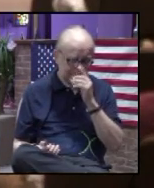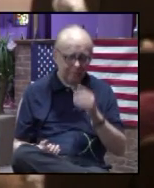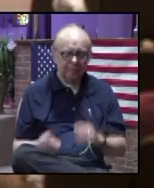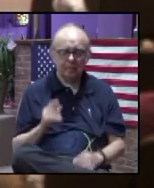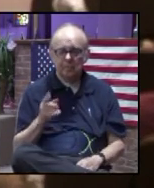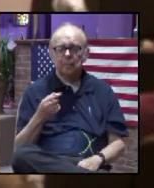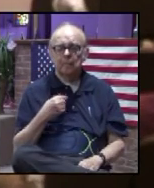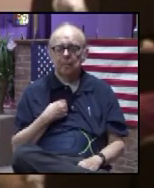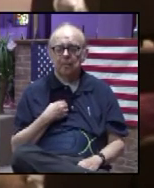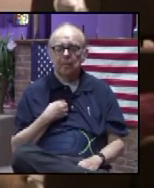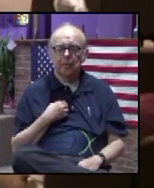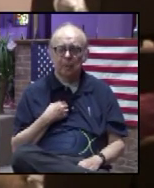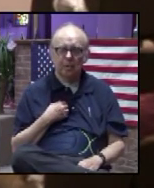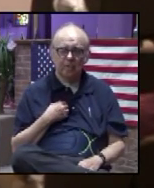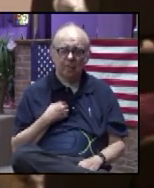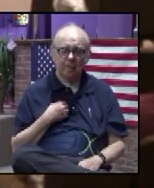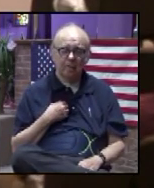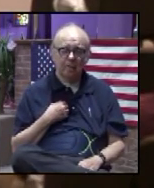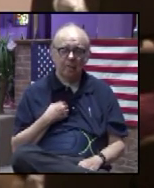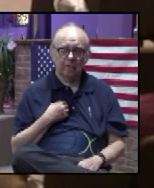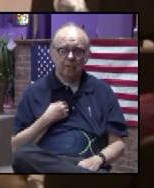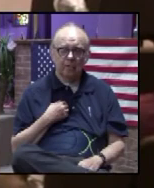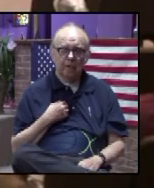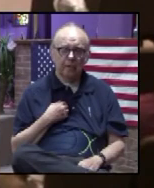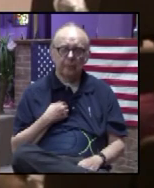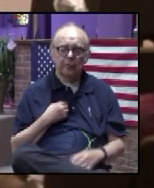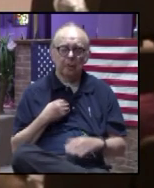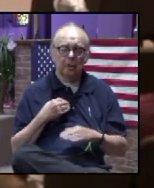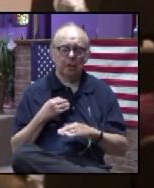You and I have unlimited strength.